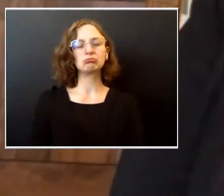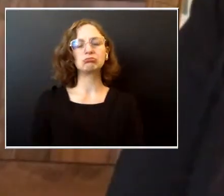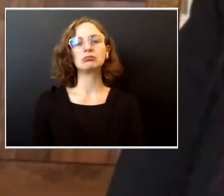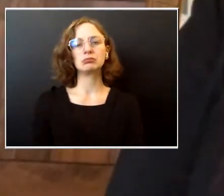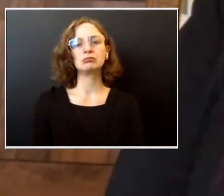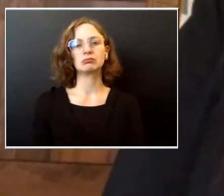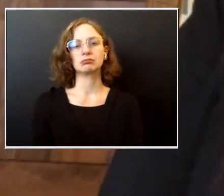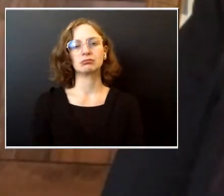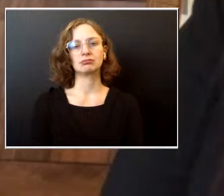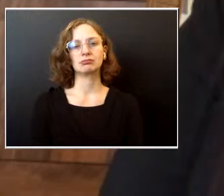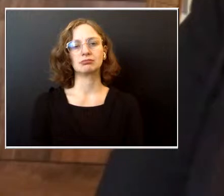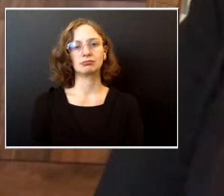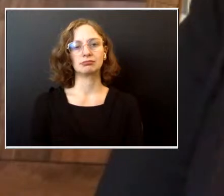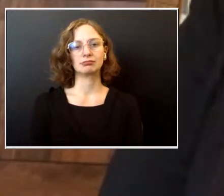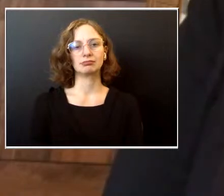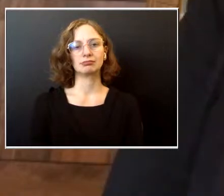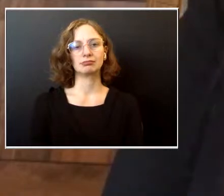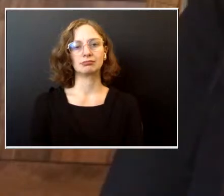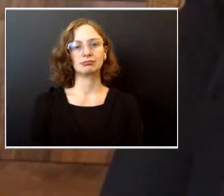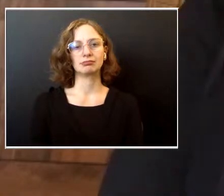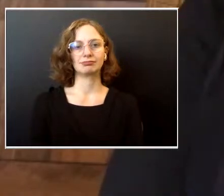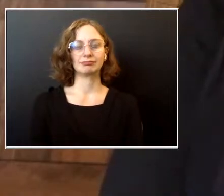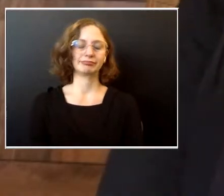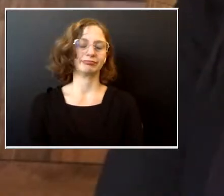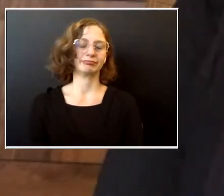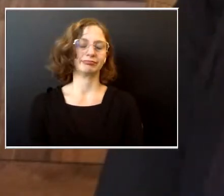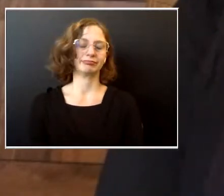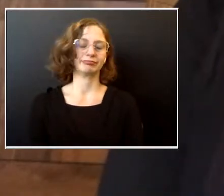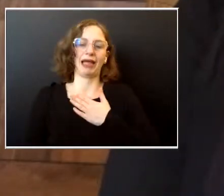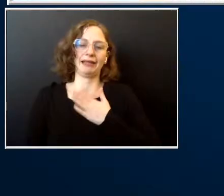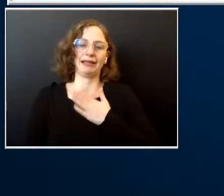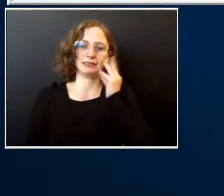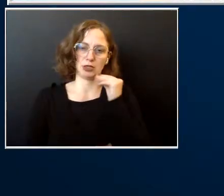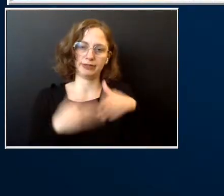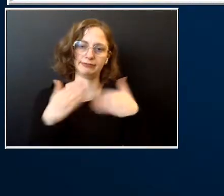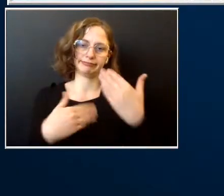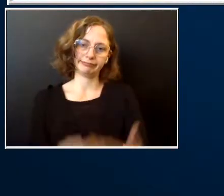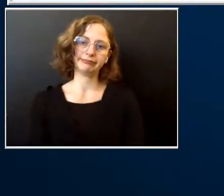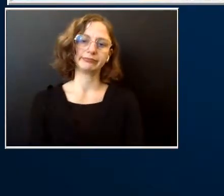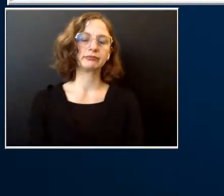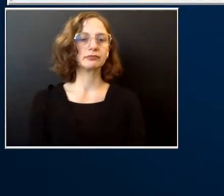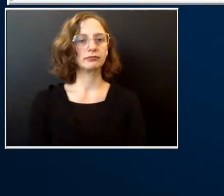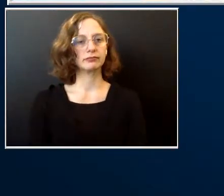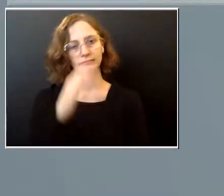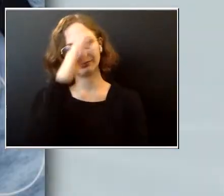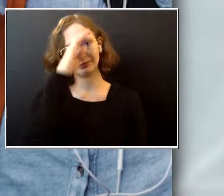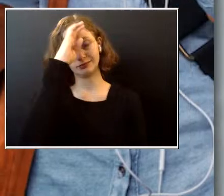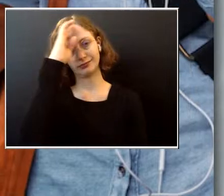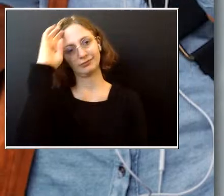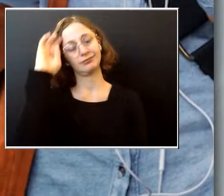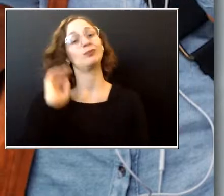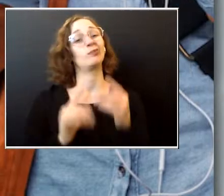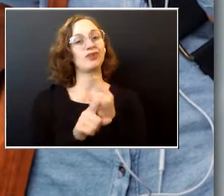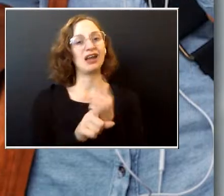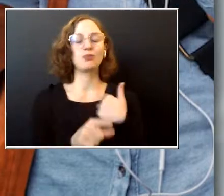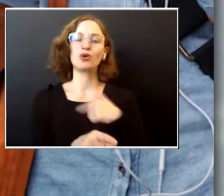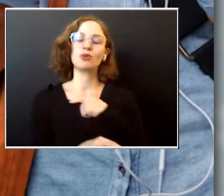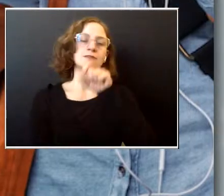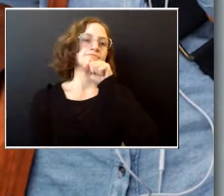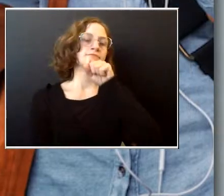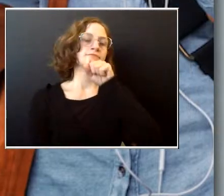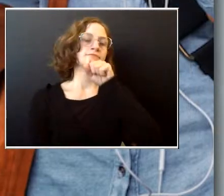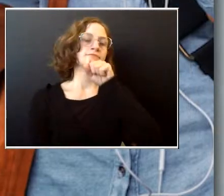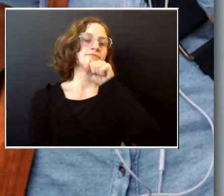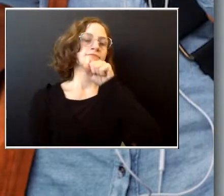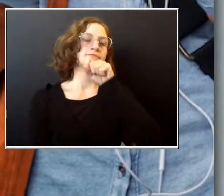least how mine went. Right. Well, we love getting our community questions, and we're getting quite a